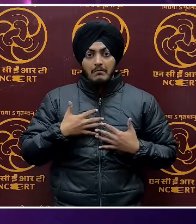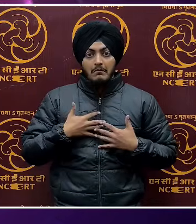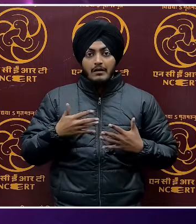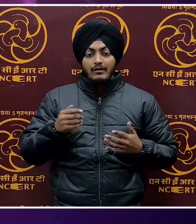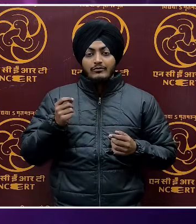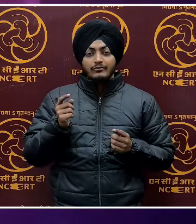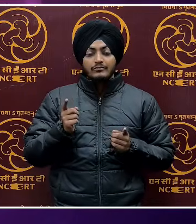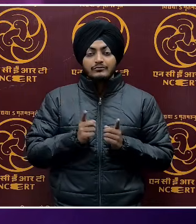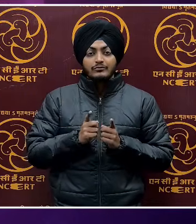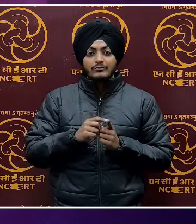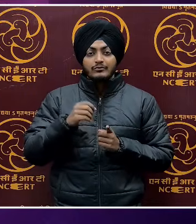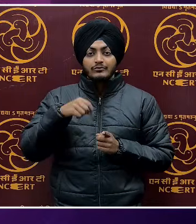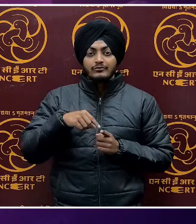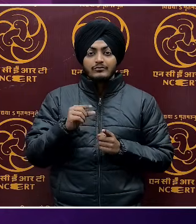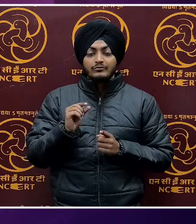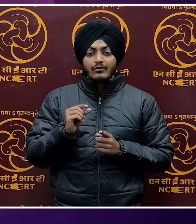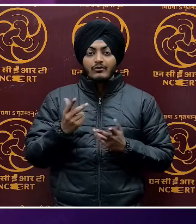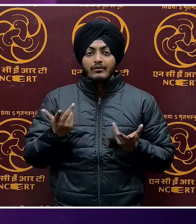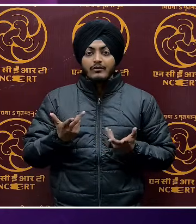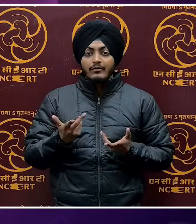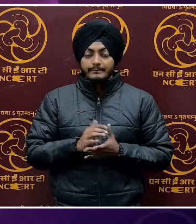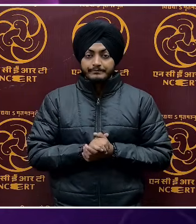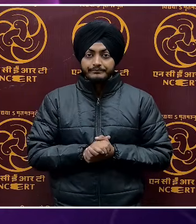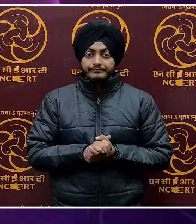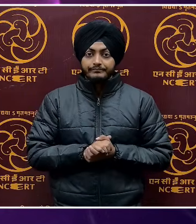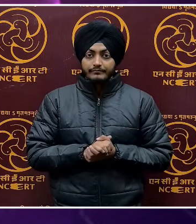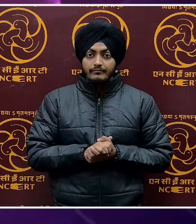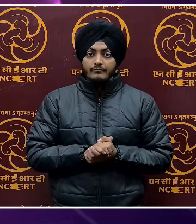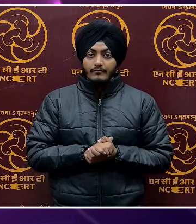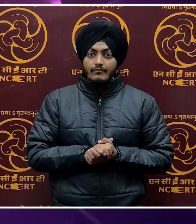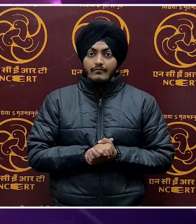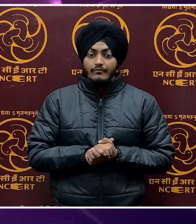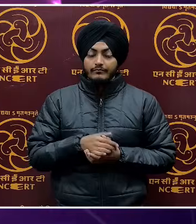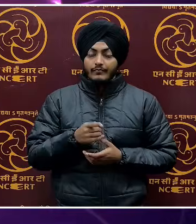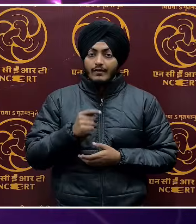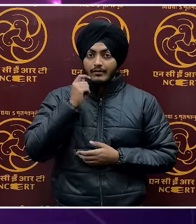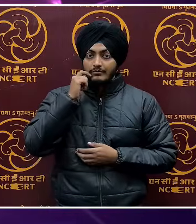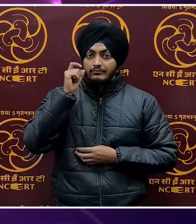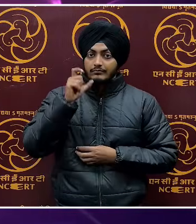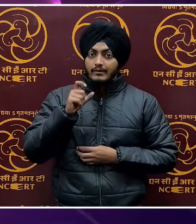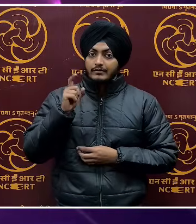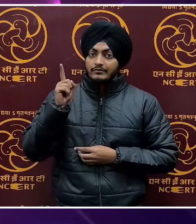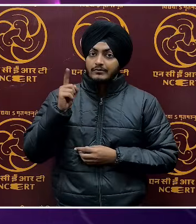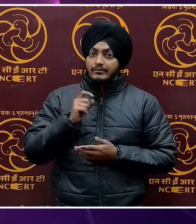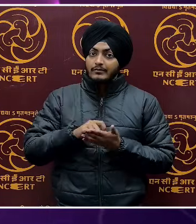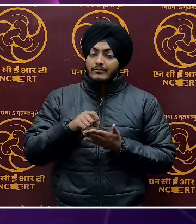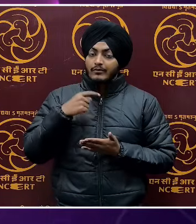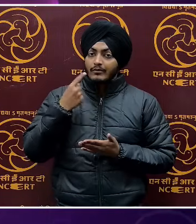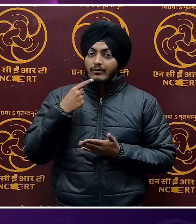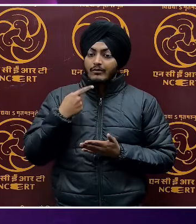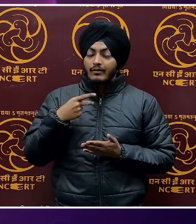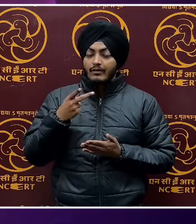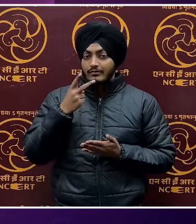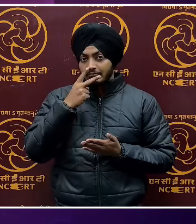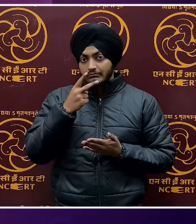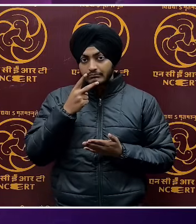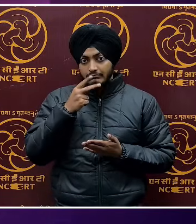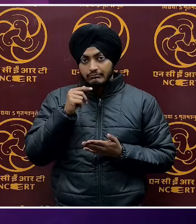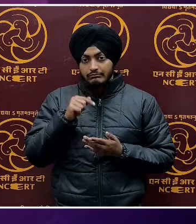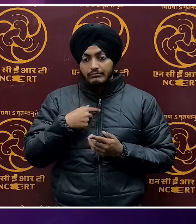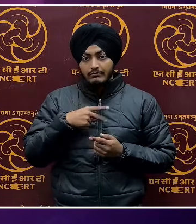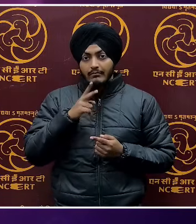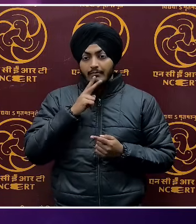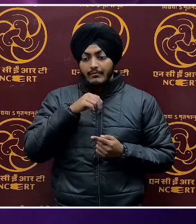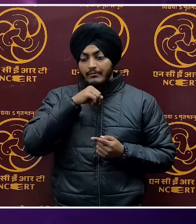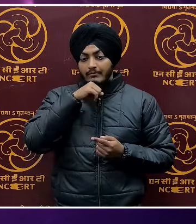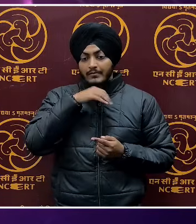of water? Yes, why is title like that? Very good observation, ma'am. So the poet is using little drops of water. It's because our tiny